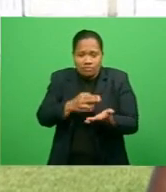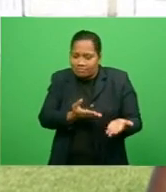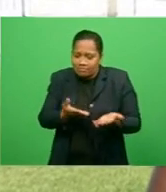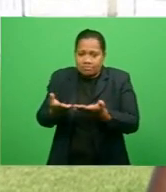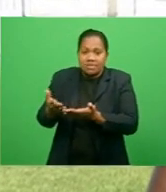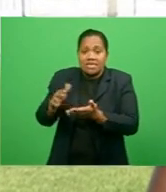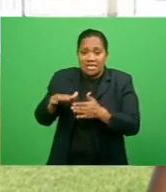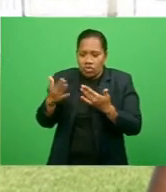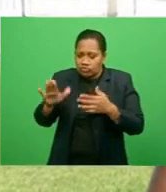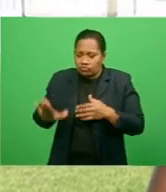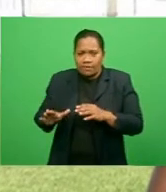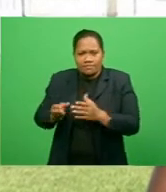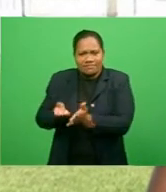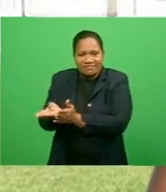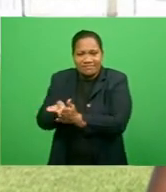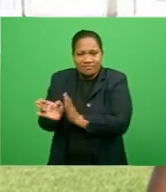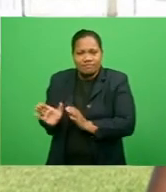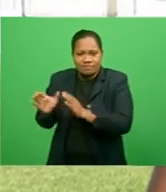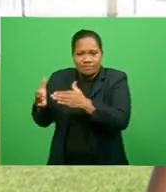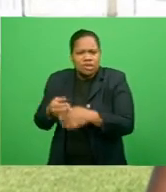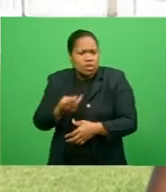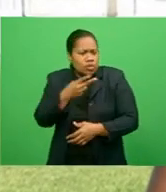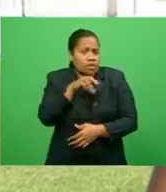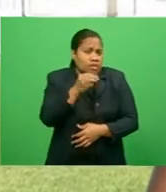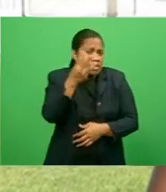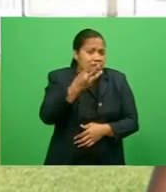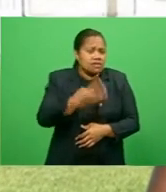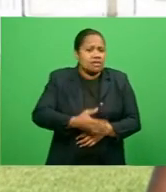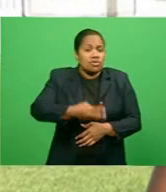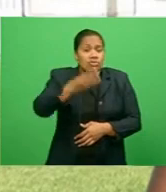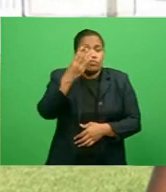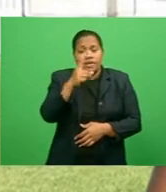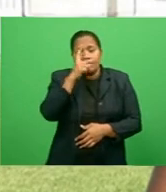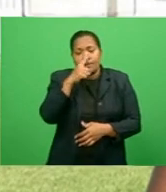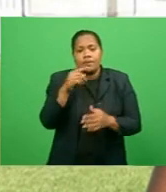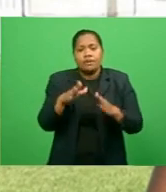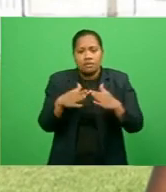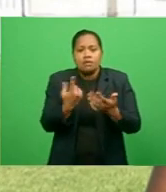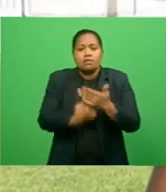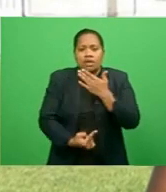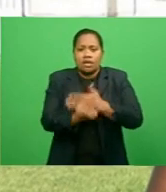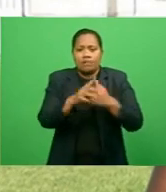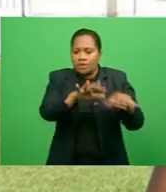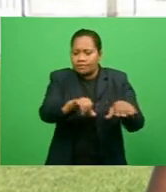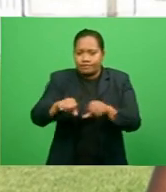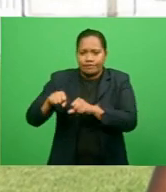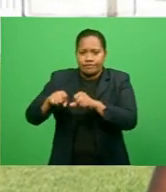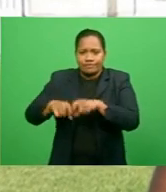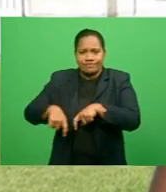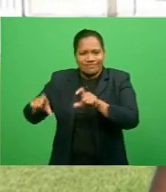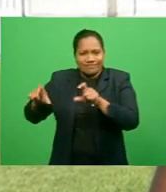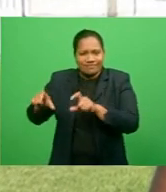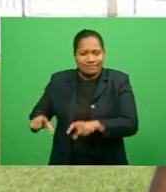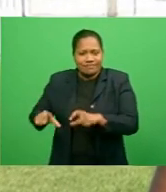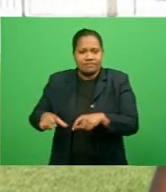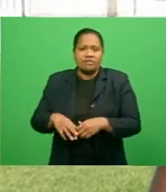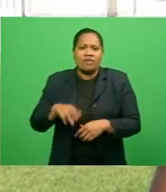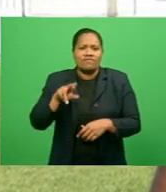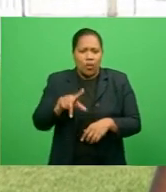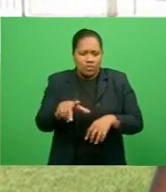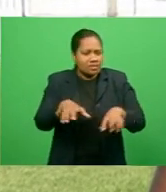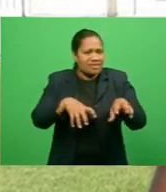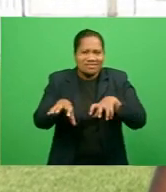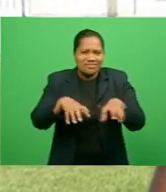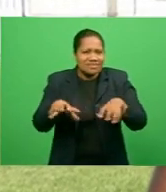Unit. Since 2013, 3 people have been handed lengthy sentences for domestic trafficking, sexual servitude and pornographic